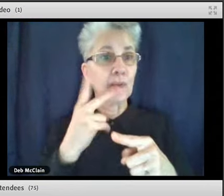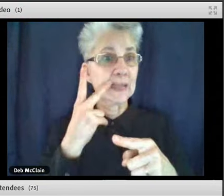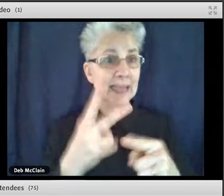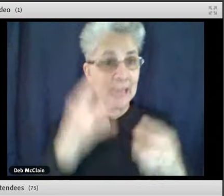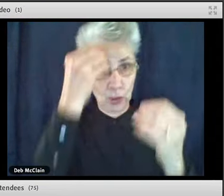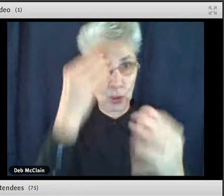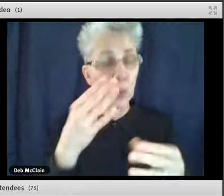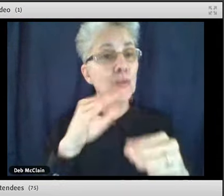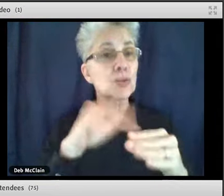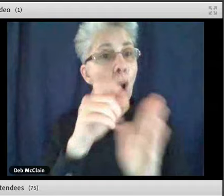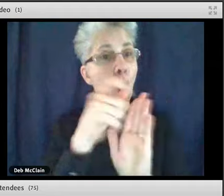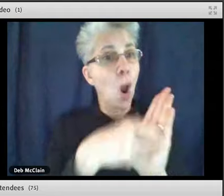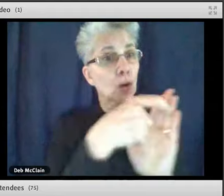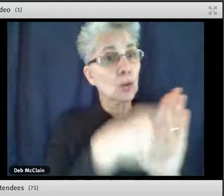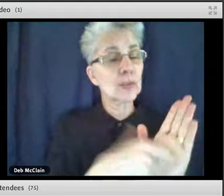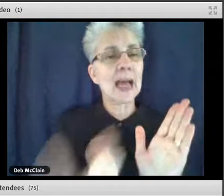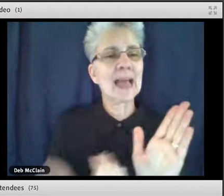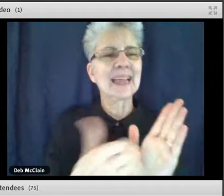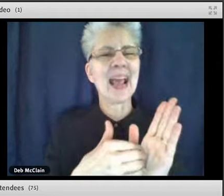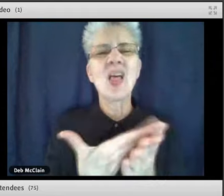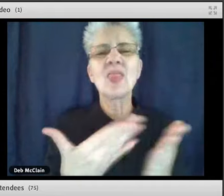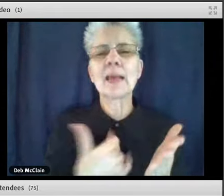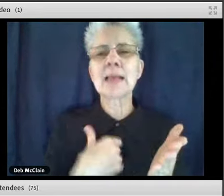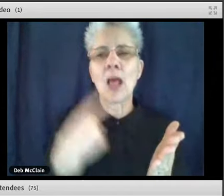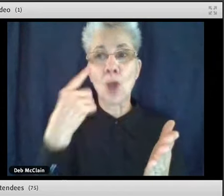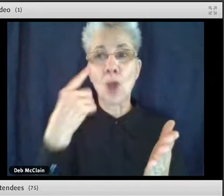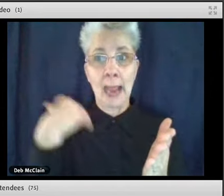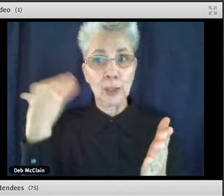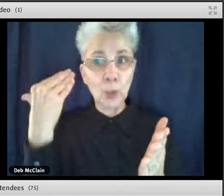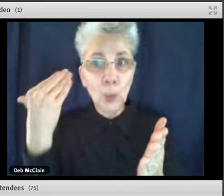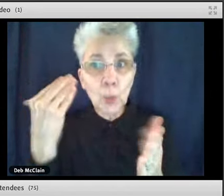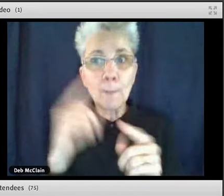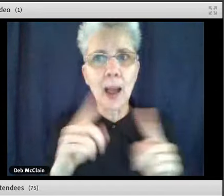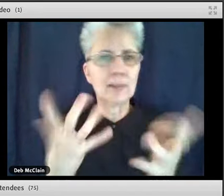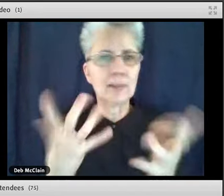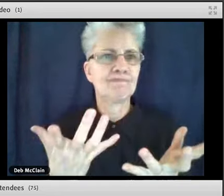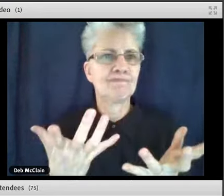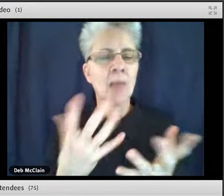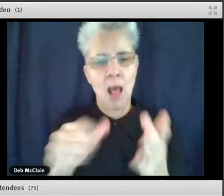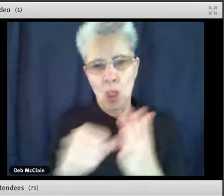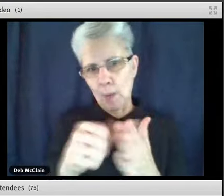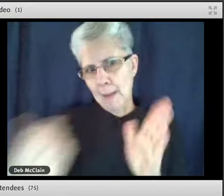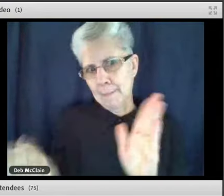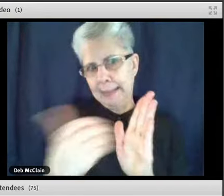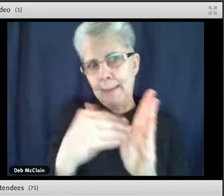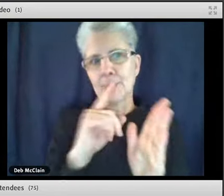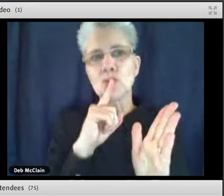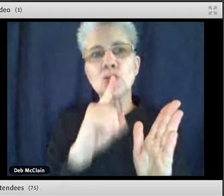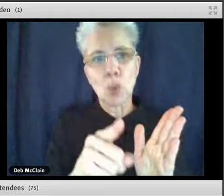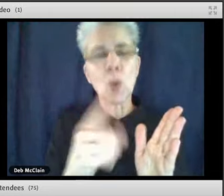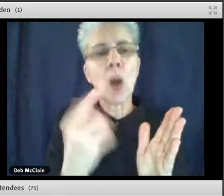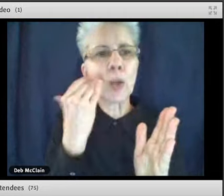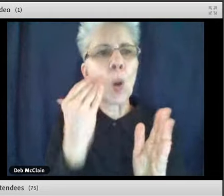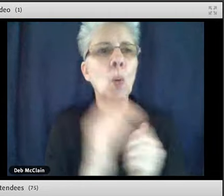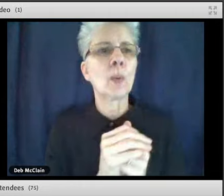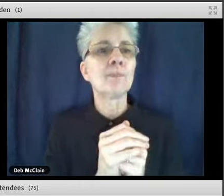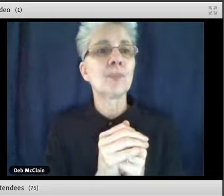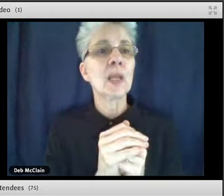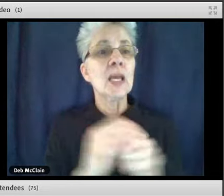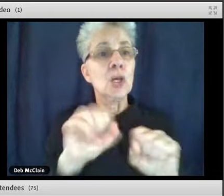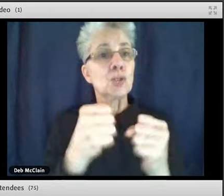in articles. And again, these are things I thought I knew what they were, but I wanted to look them up again and make sure. So